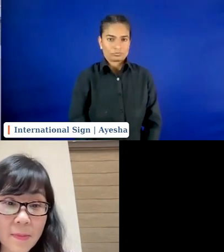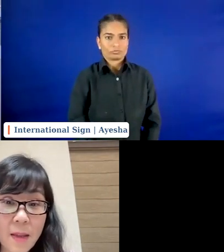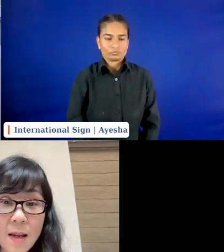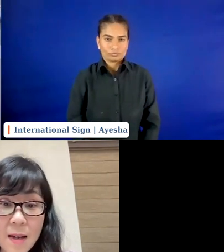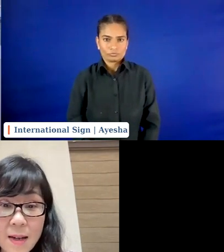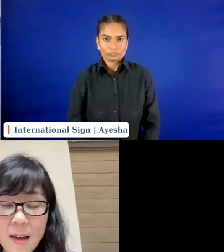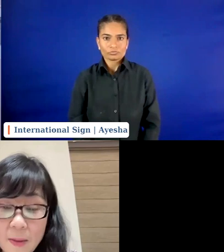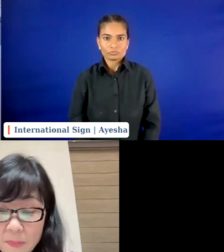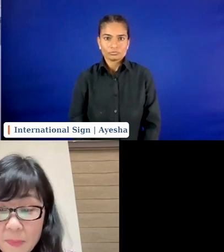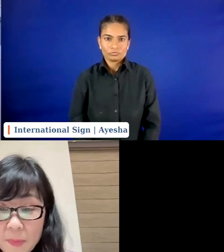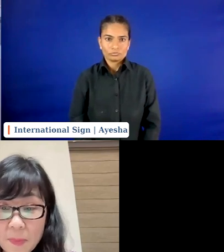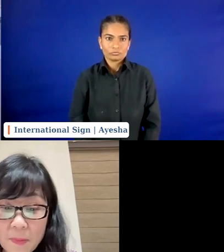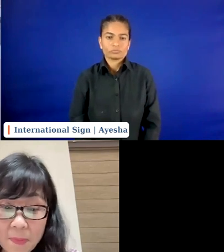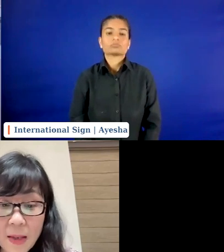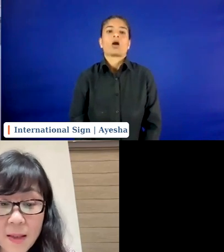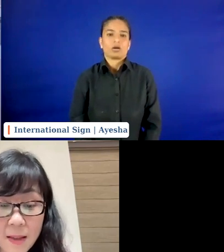Okay, good. Go ahead. Yeah,